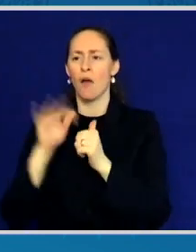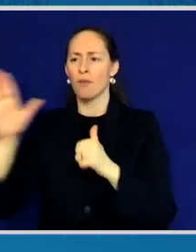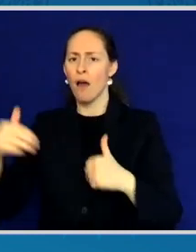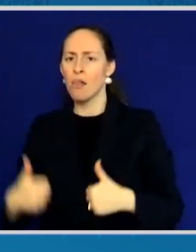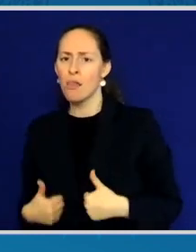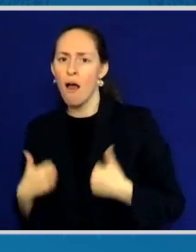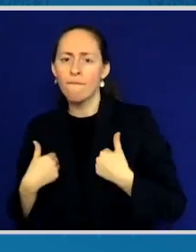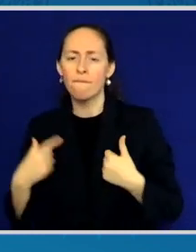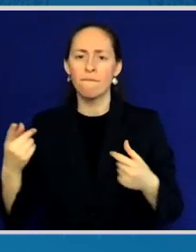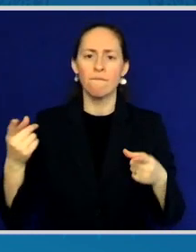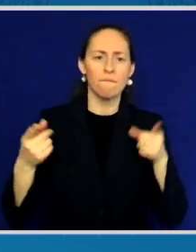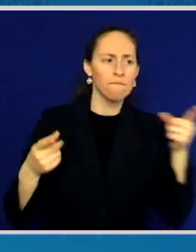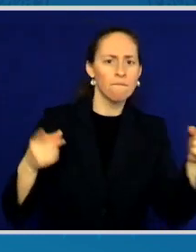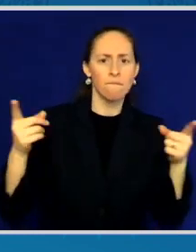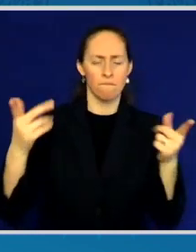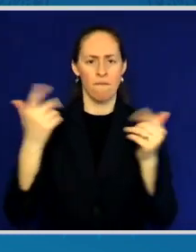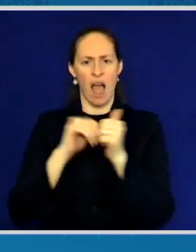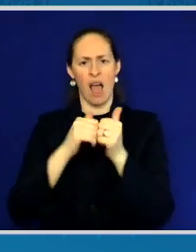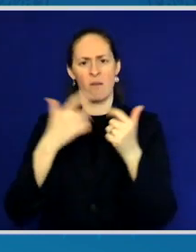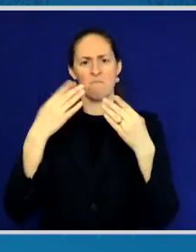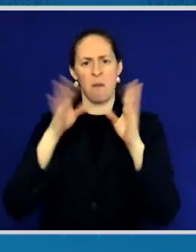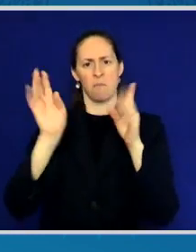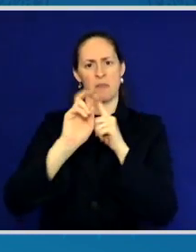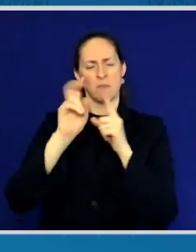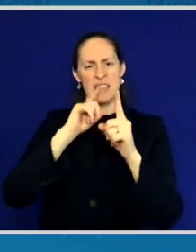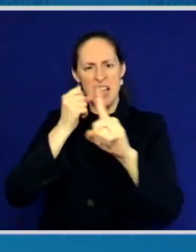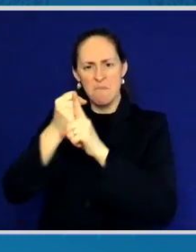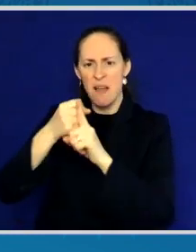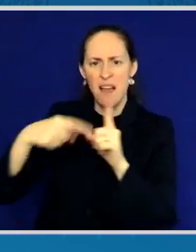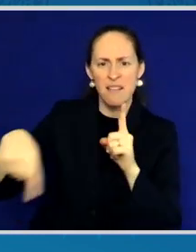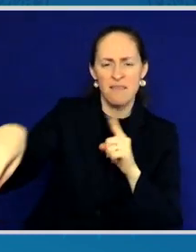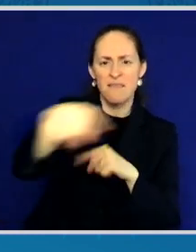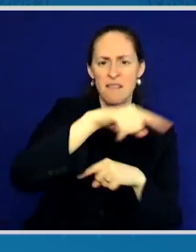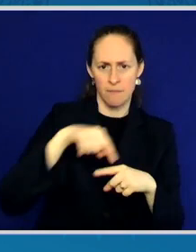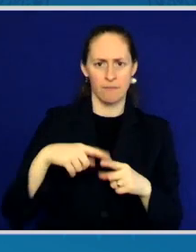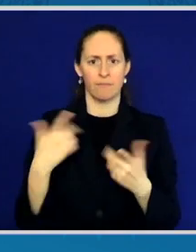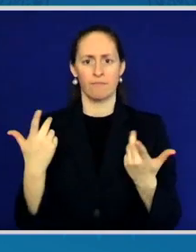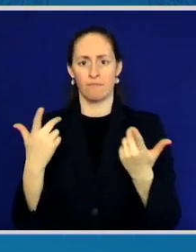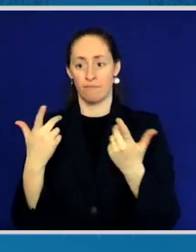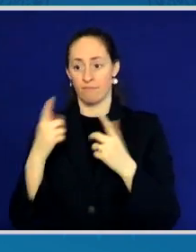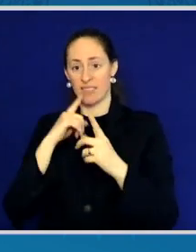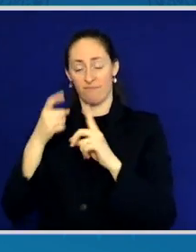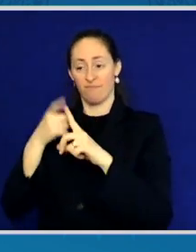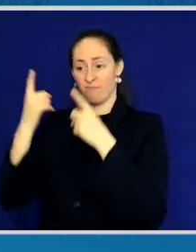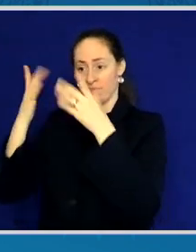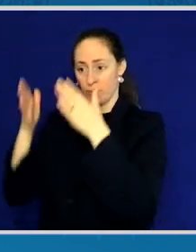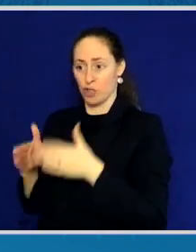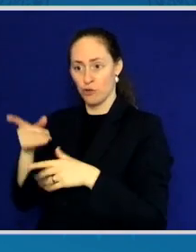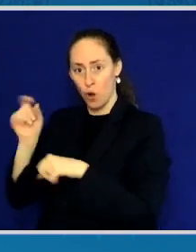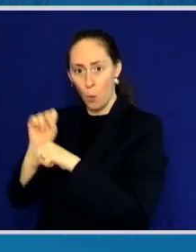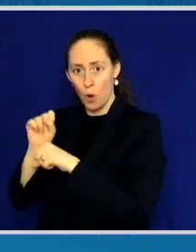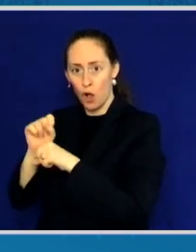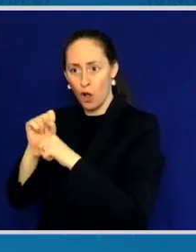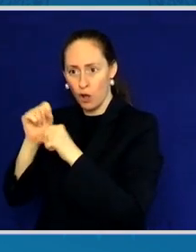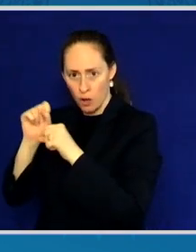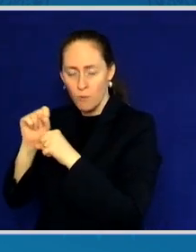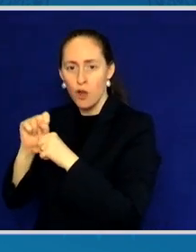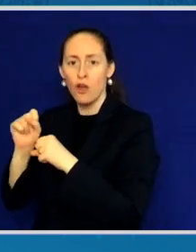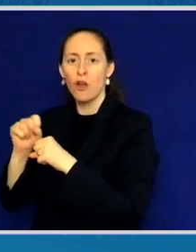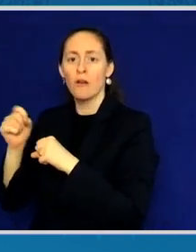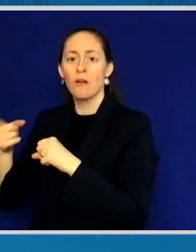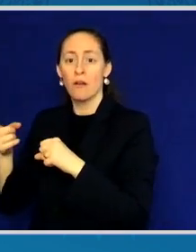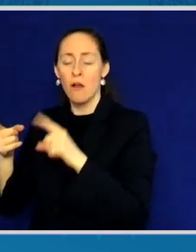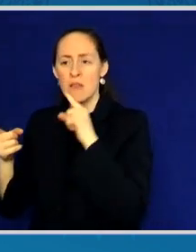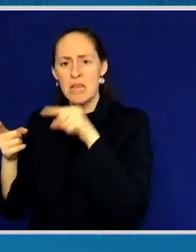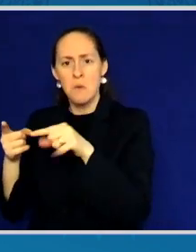by public transportation. And we can start with the workers. And the fact that they are essential